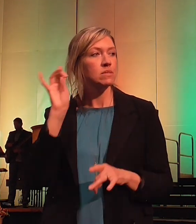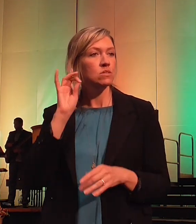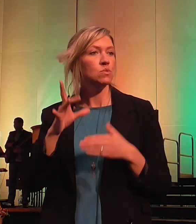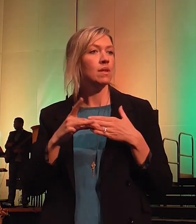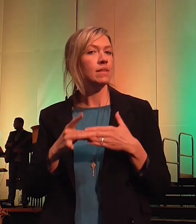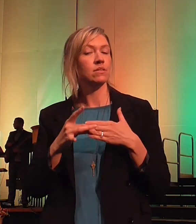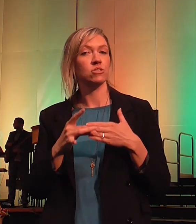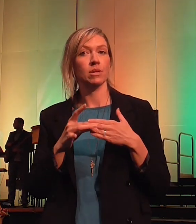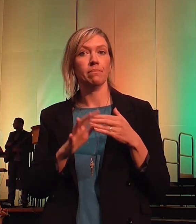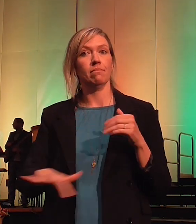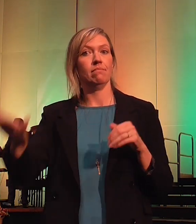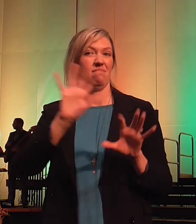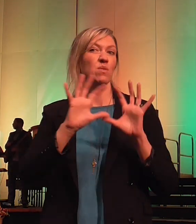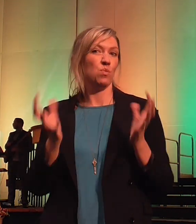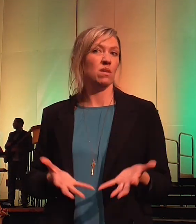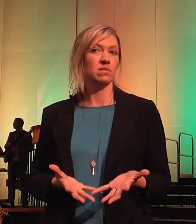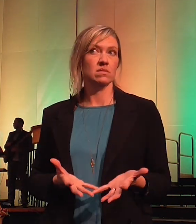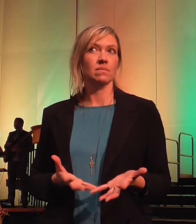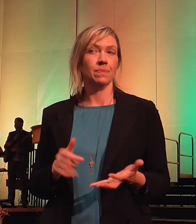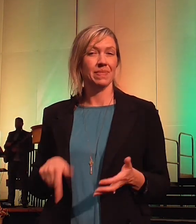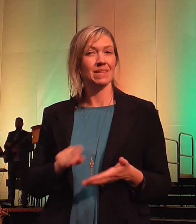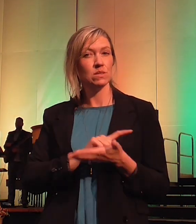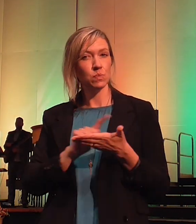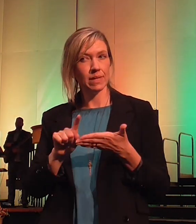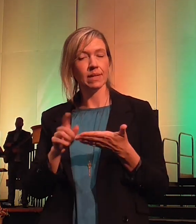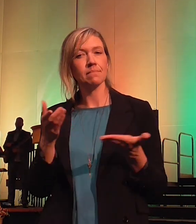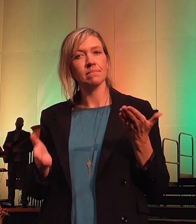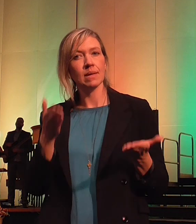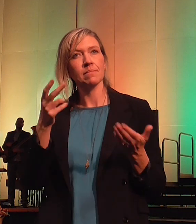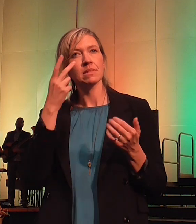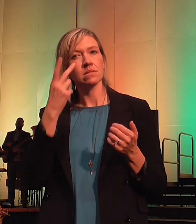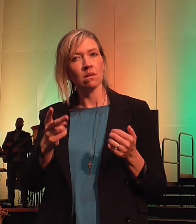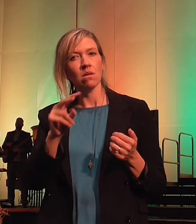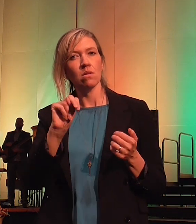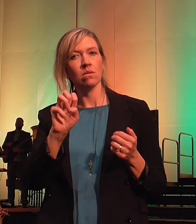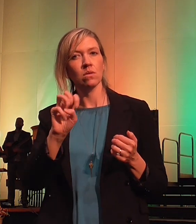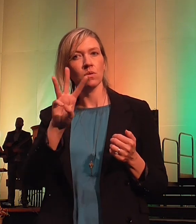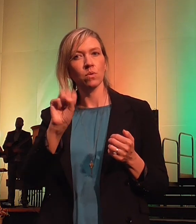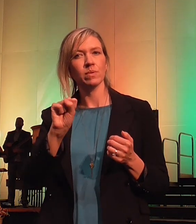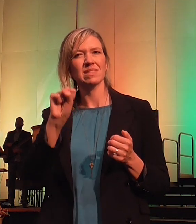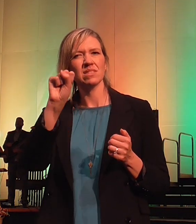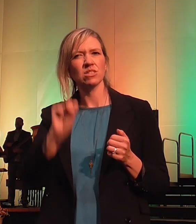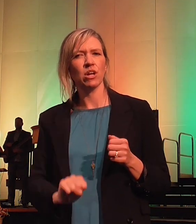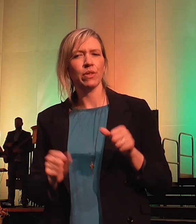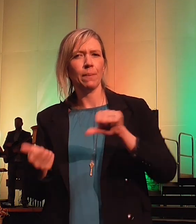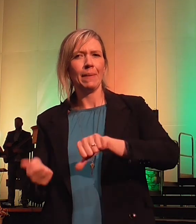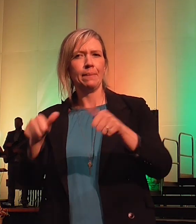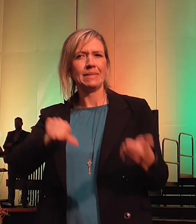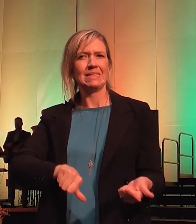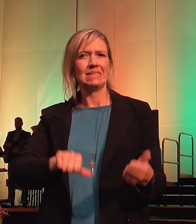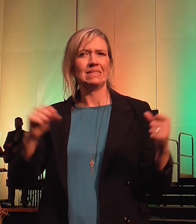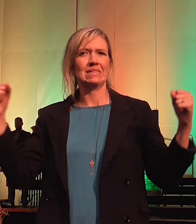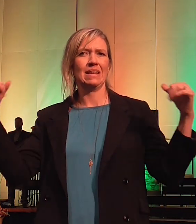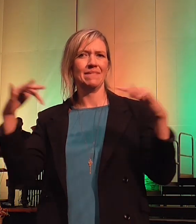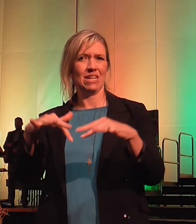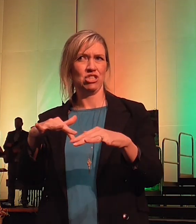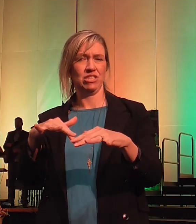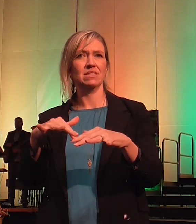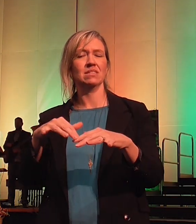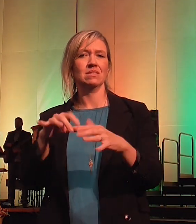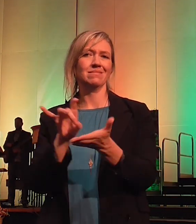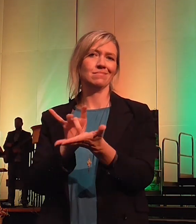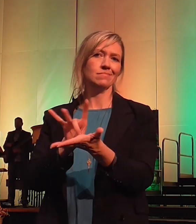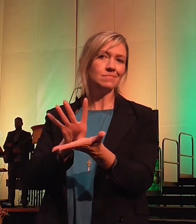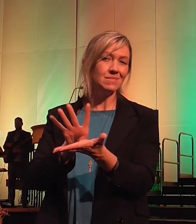leadership that takes place across the world. This week you may have seen on the news the Southern Baptist Convention